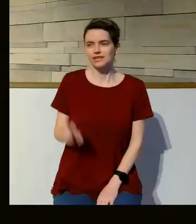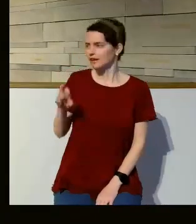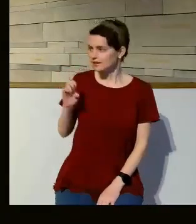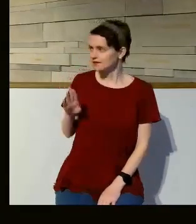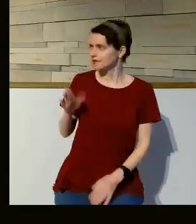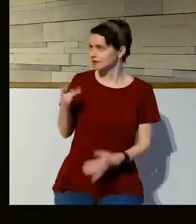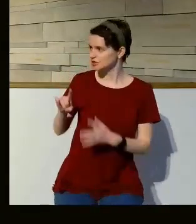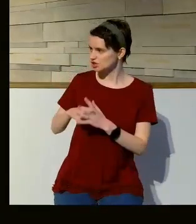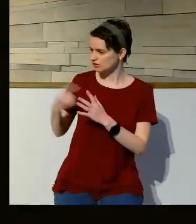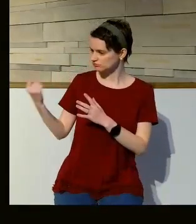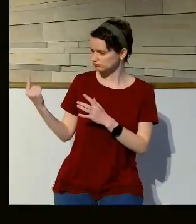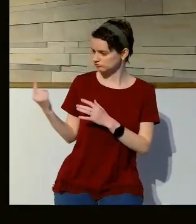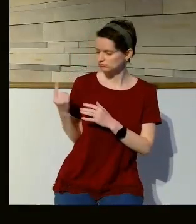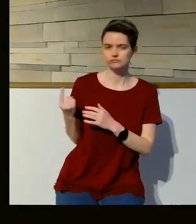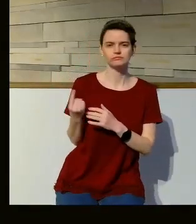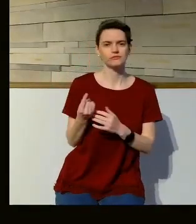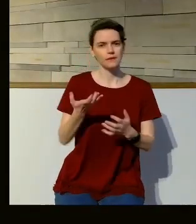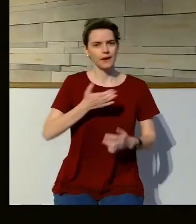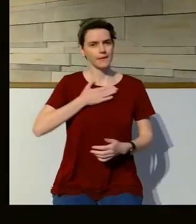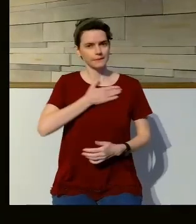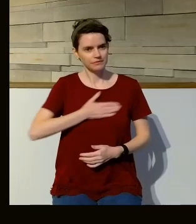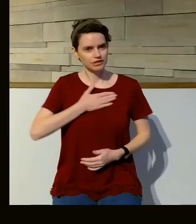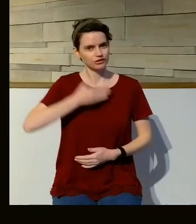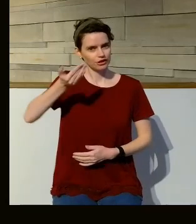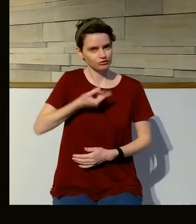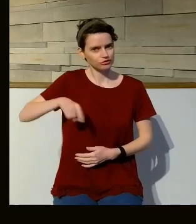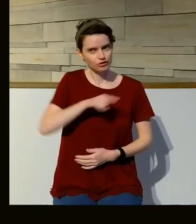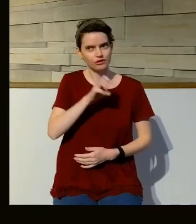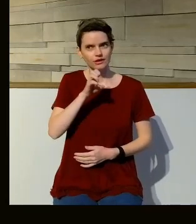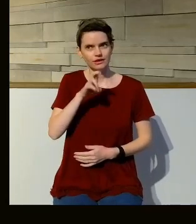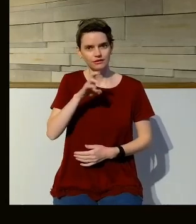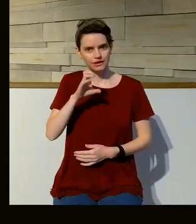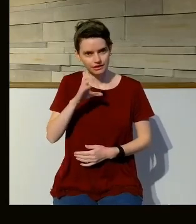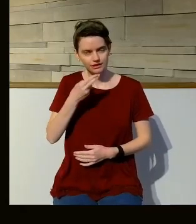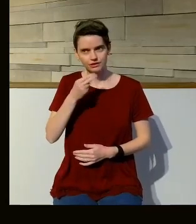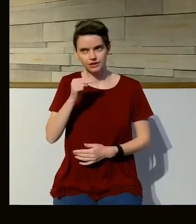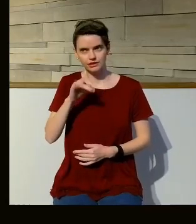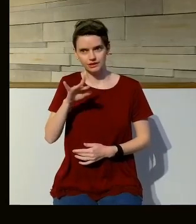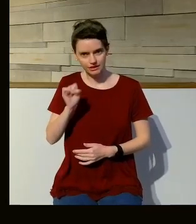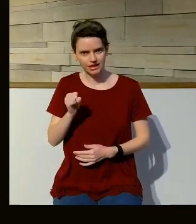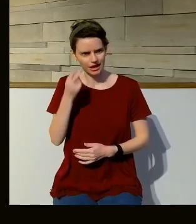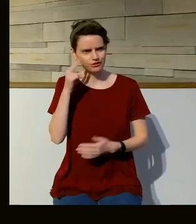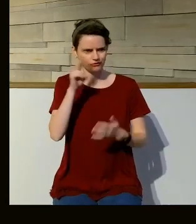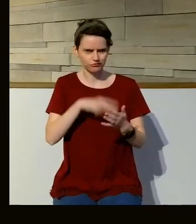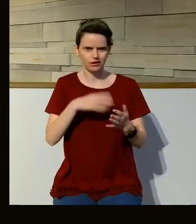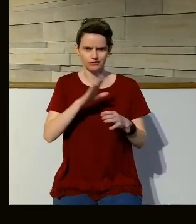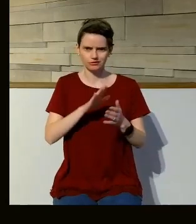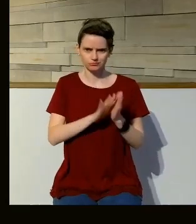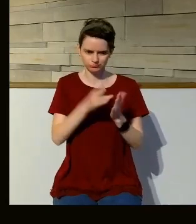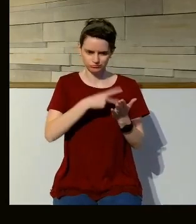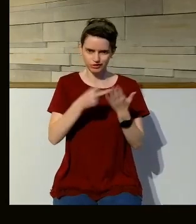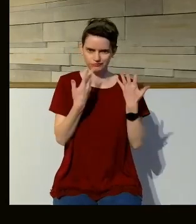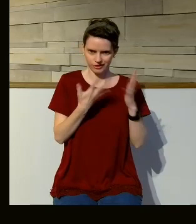Eric, why don't you start making your way on up here? So it's my pleasure to introduce to you Eric Hernandez. And you can read about him, I know, in the bulletin already, but